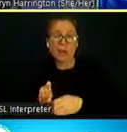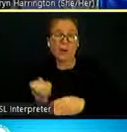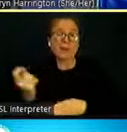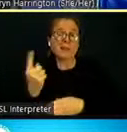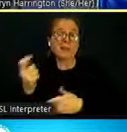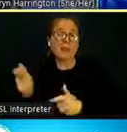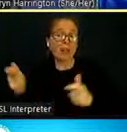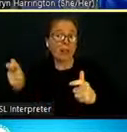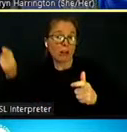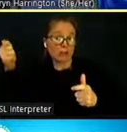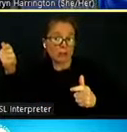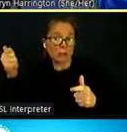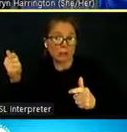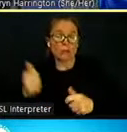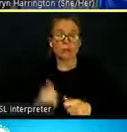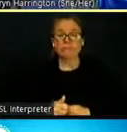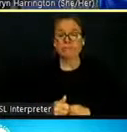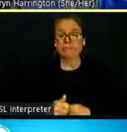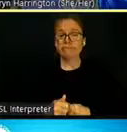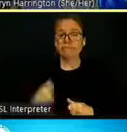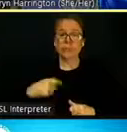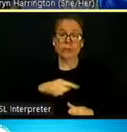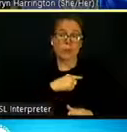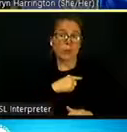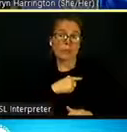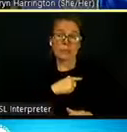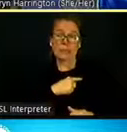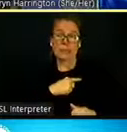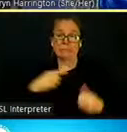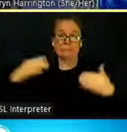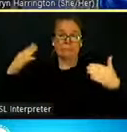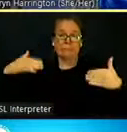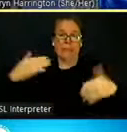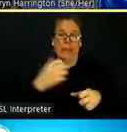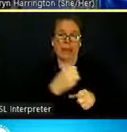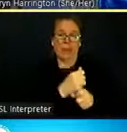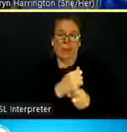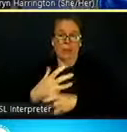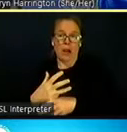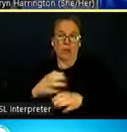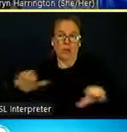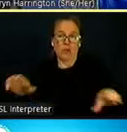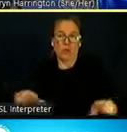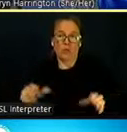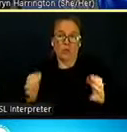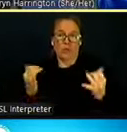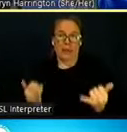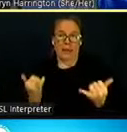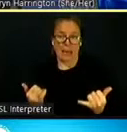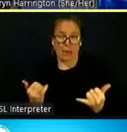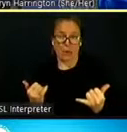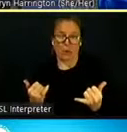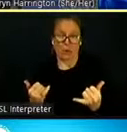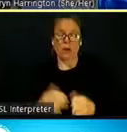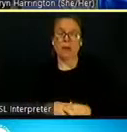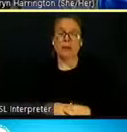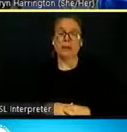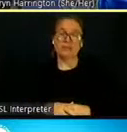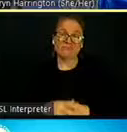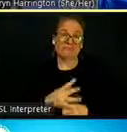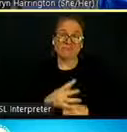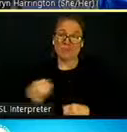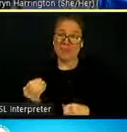larger. It's just not something that we are prepared to be able to do right now, particularly as we are